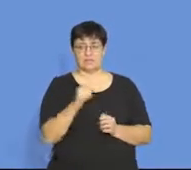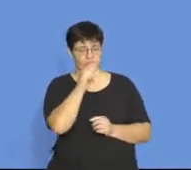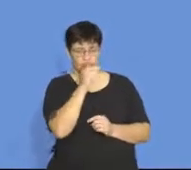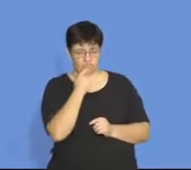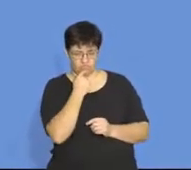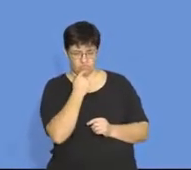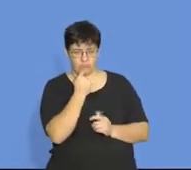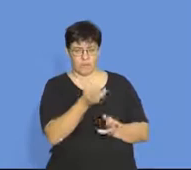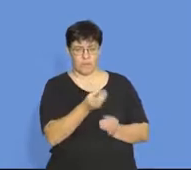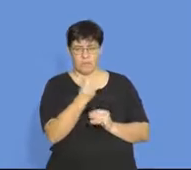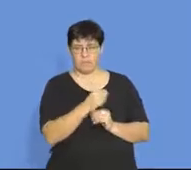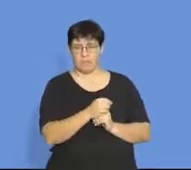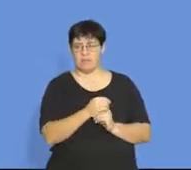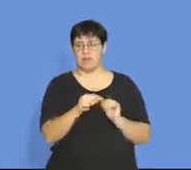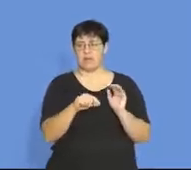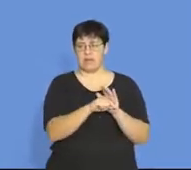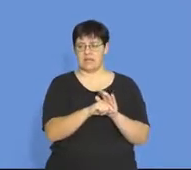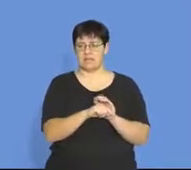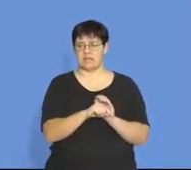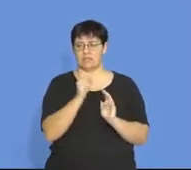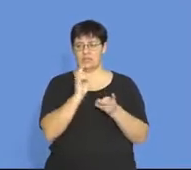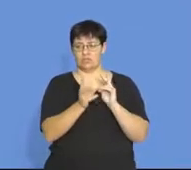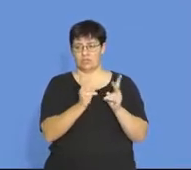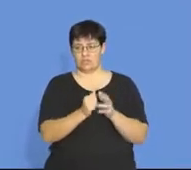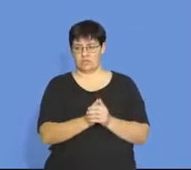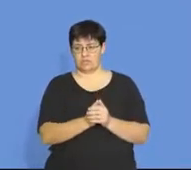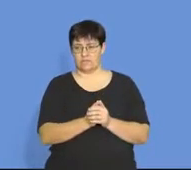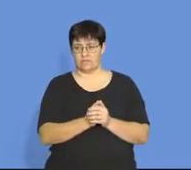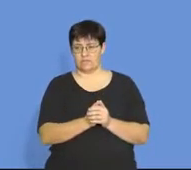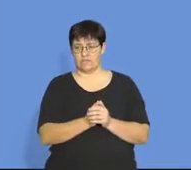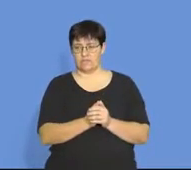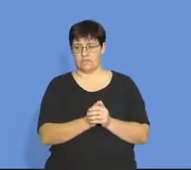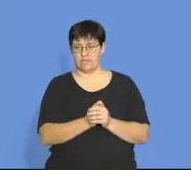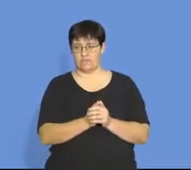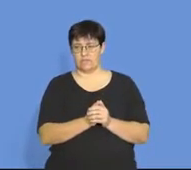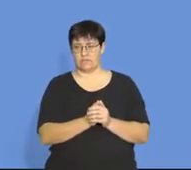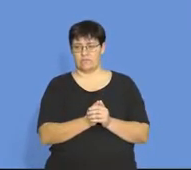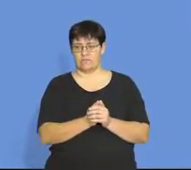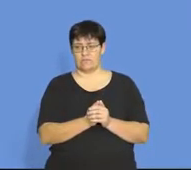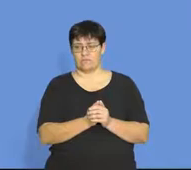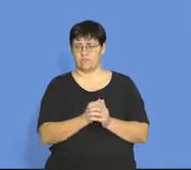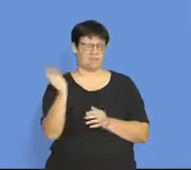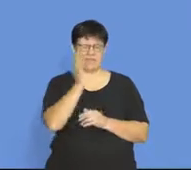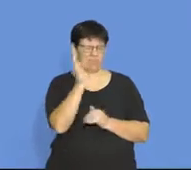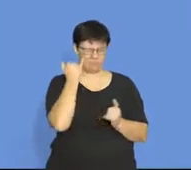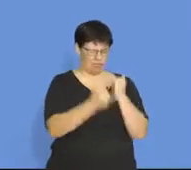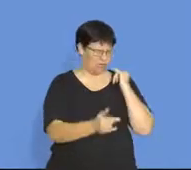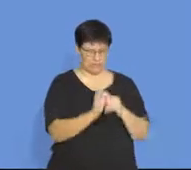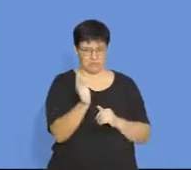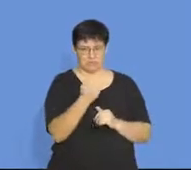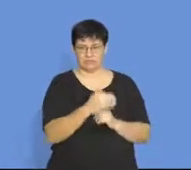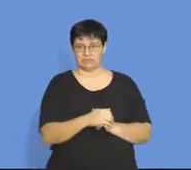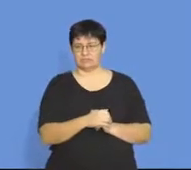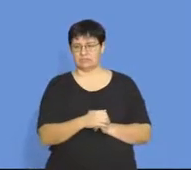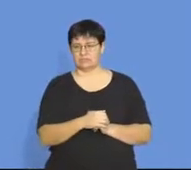I multiply these two, I'm going to get negative 12, right? So not